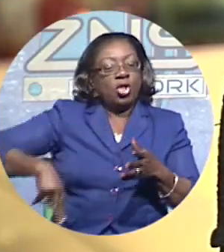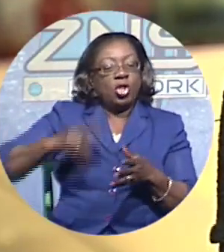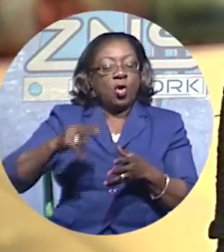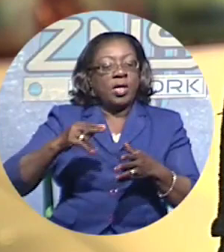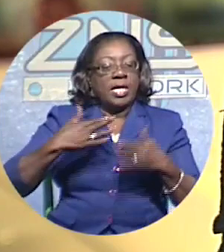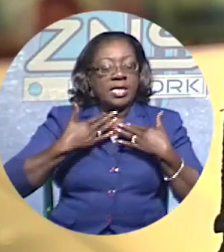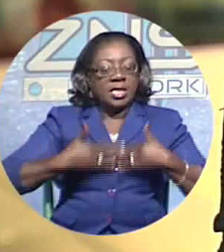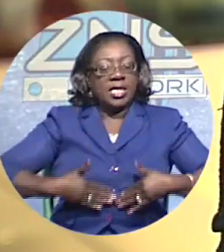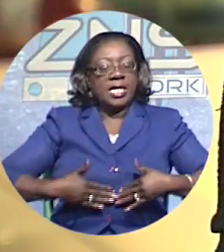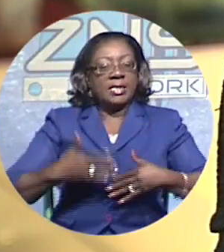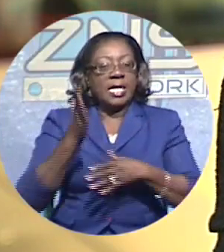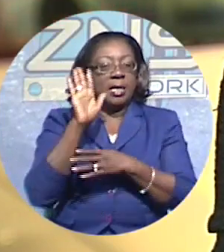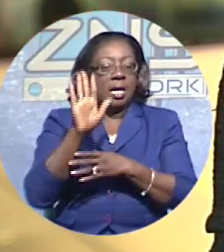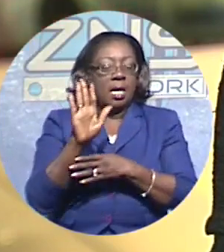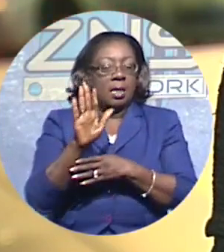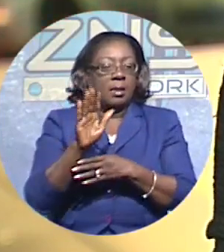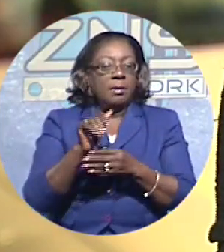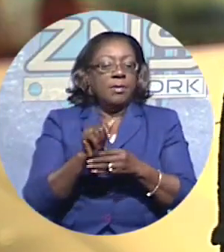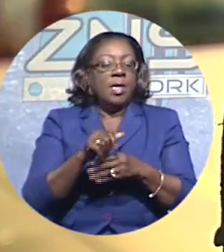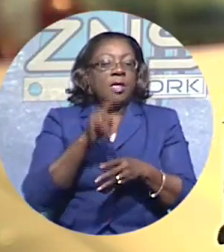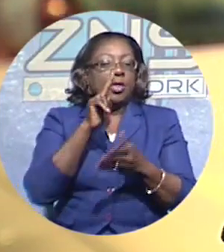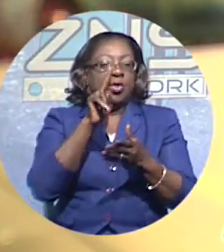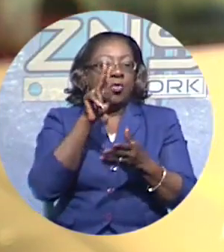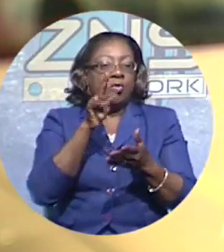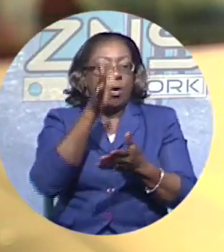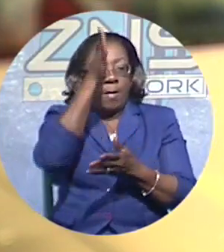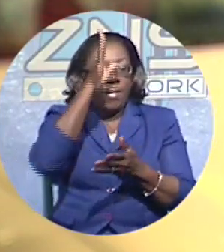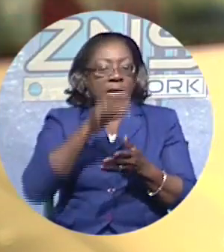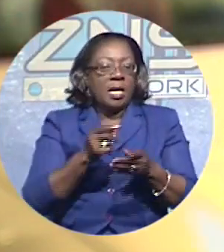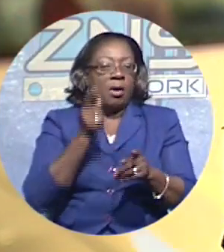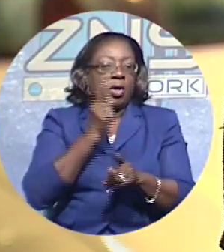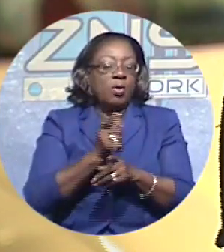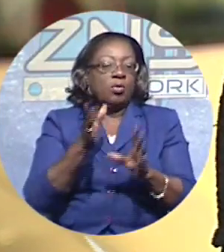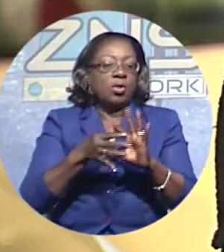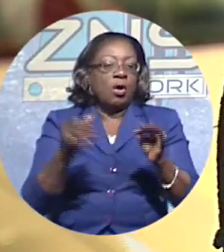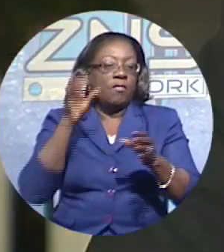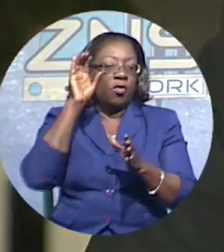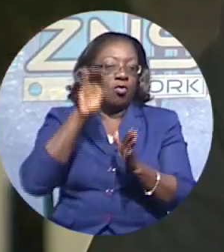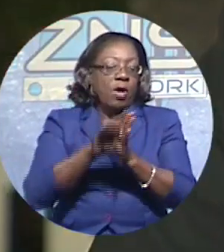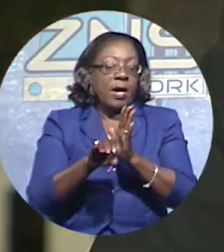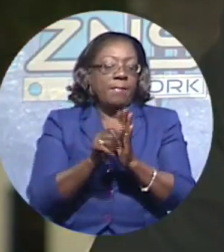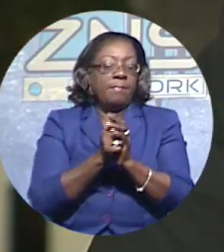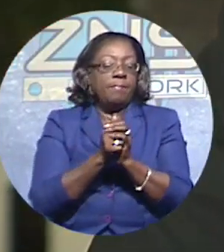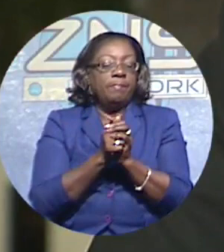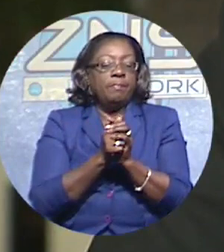and hand. XL Josie and Maurice M. Brister are accused of the crime.